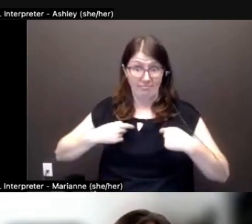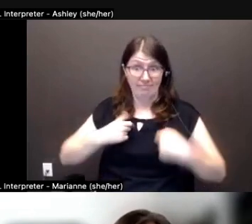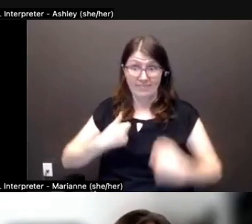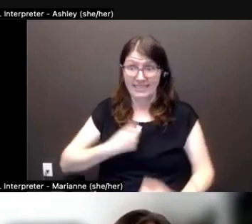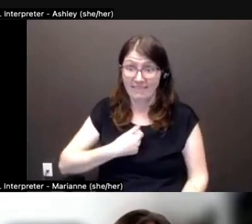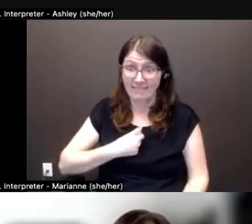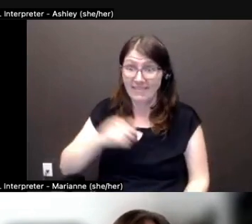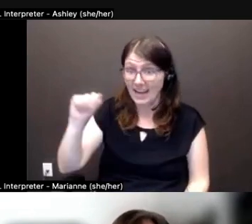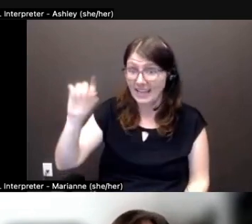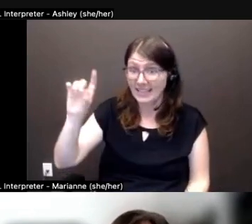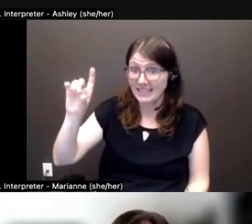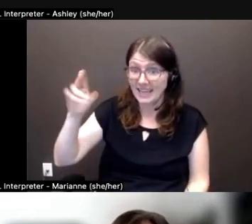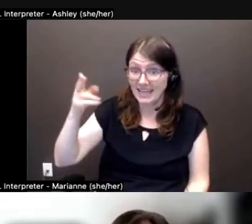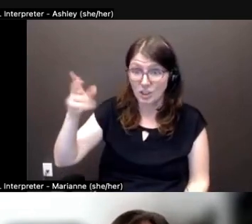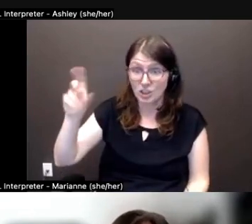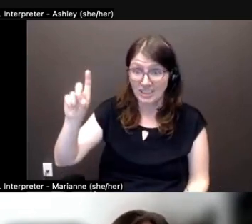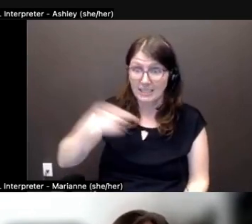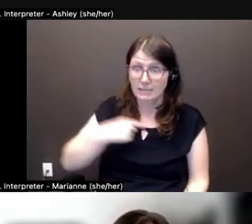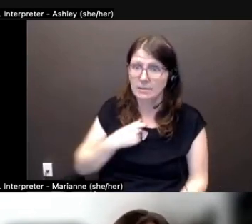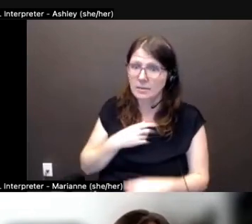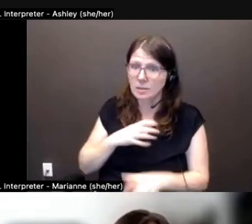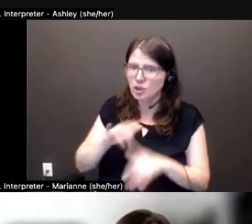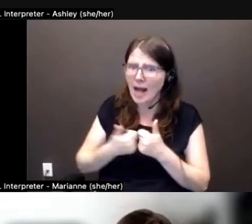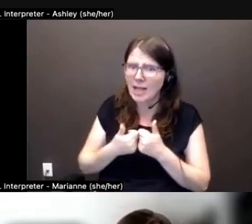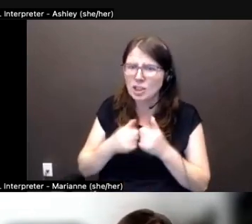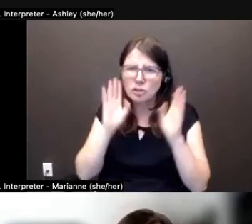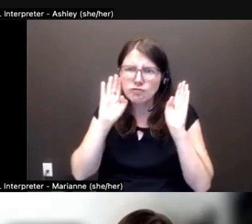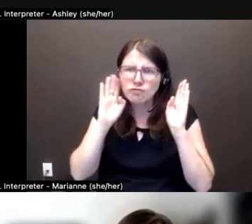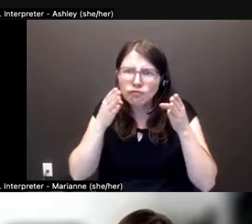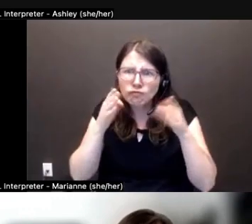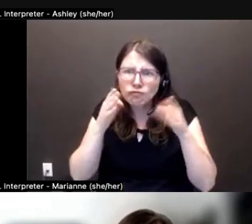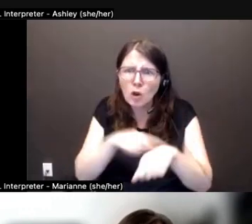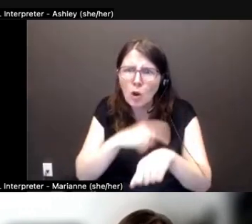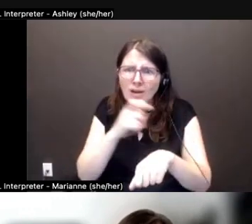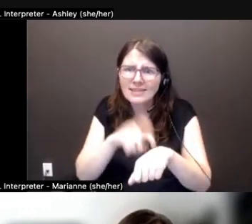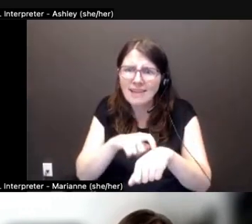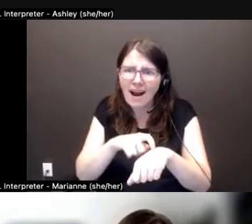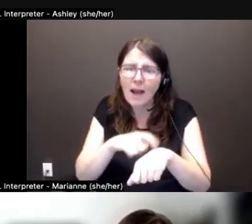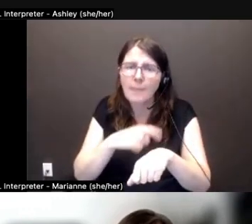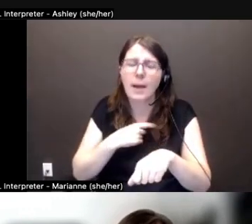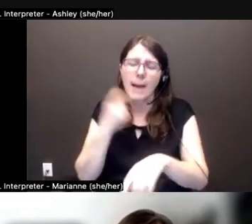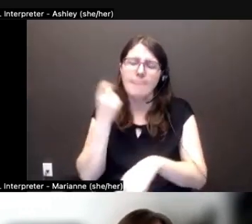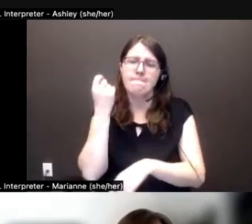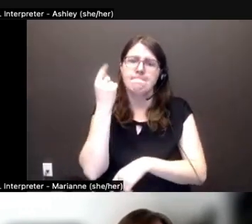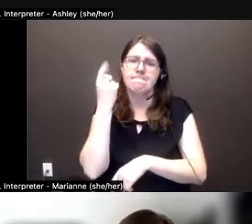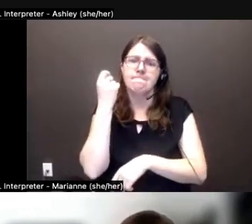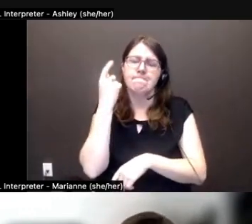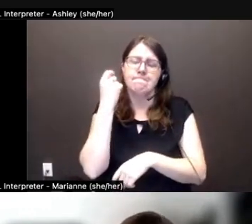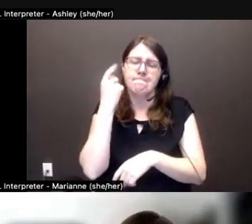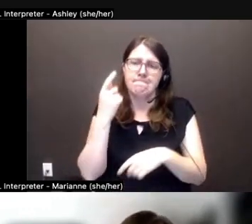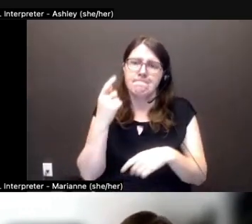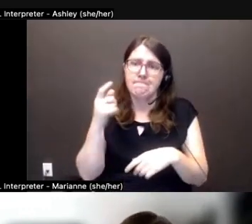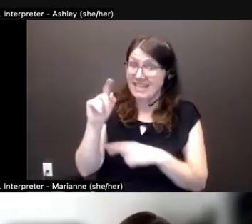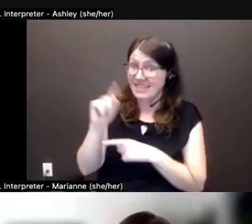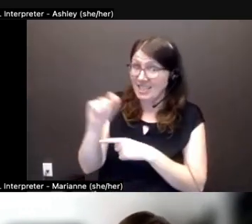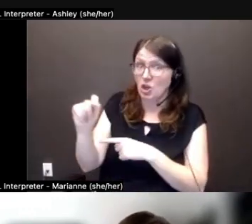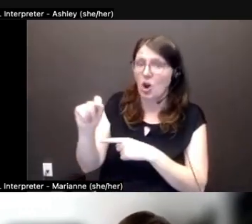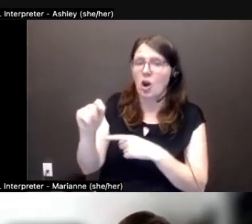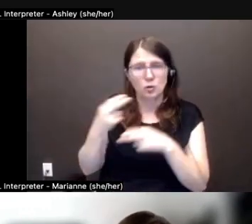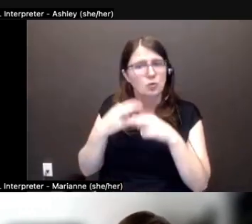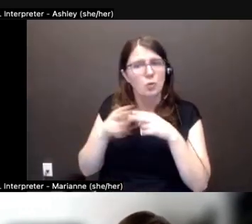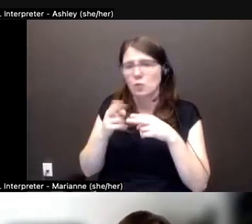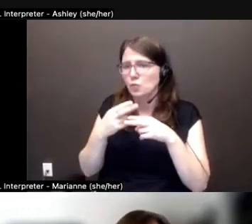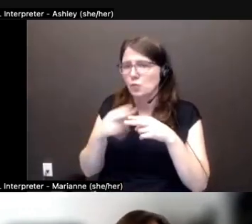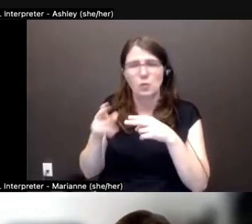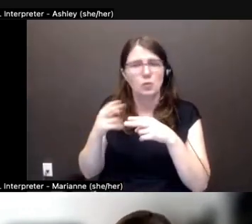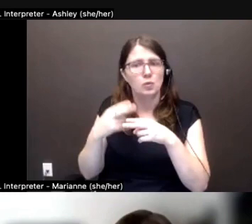hard, and I think TikTok is a great tool to keep it in that 30 to 45 second time frame, and then you'll really get that engagement. And